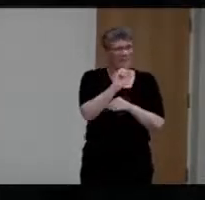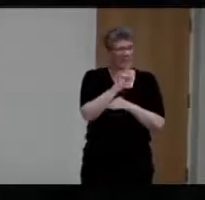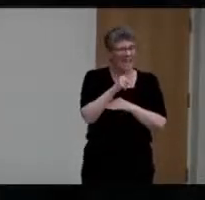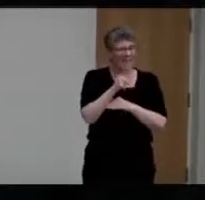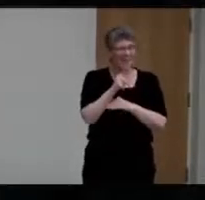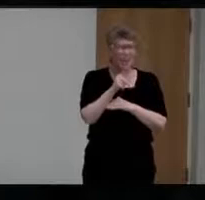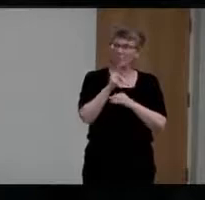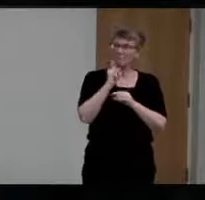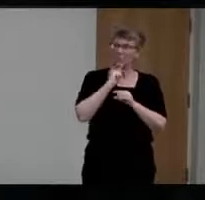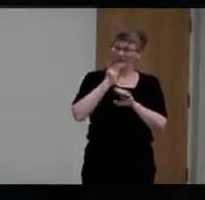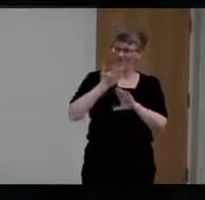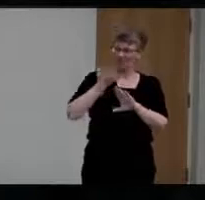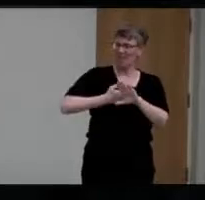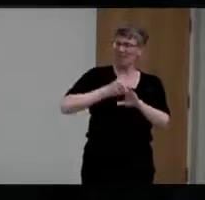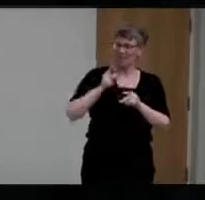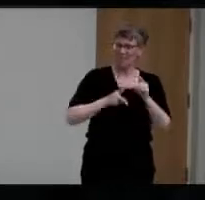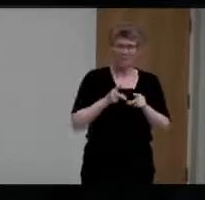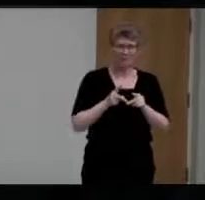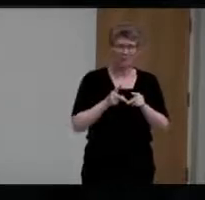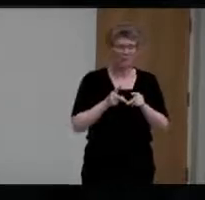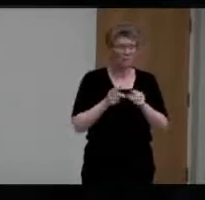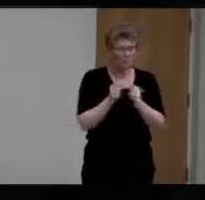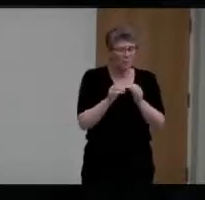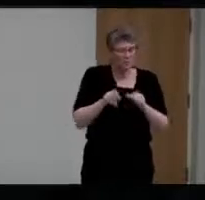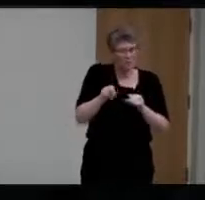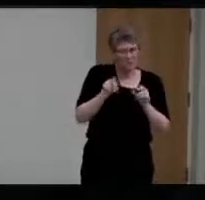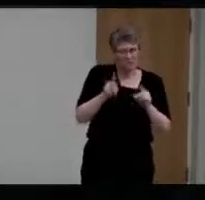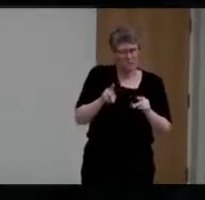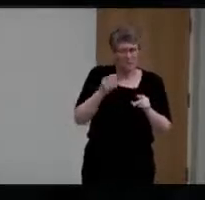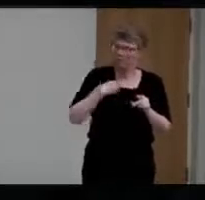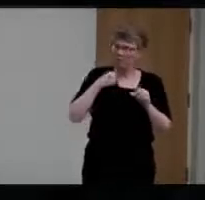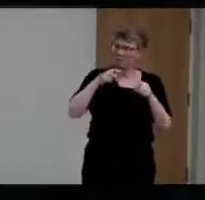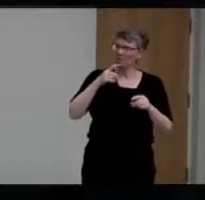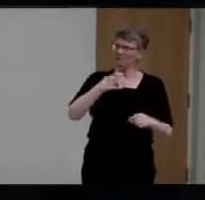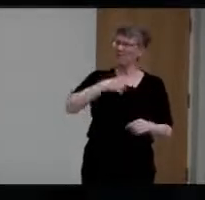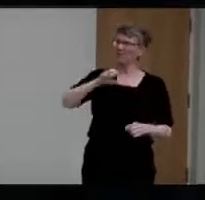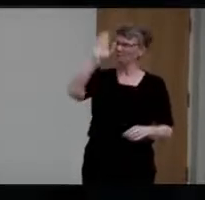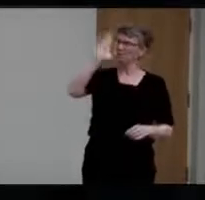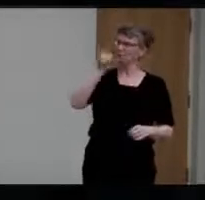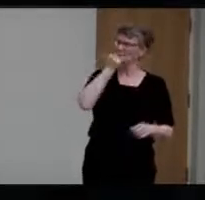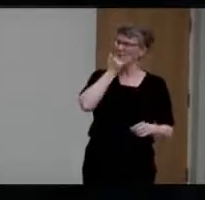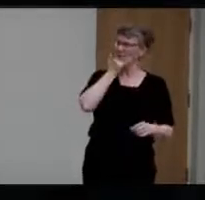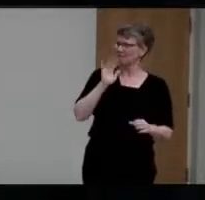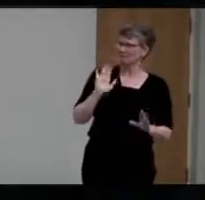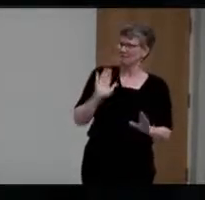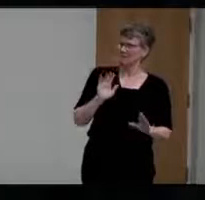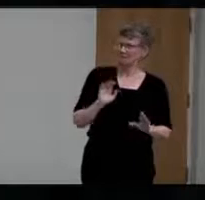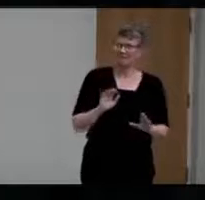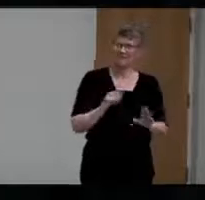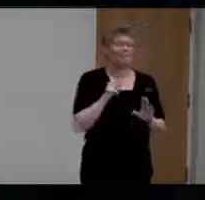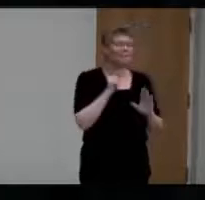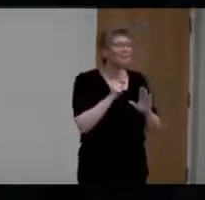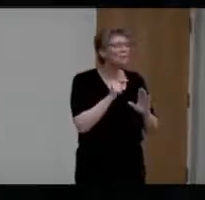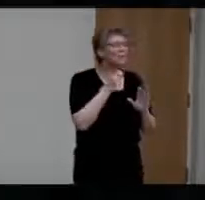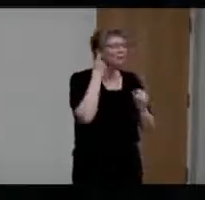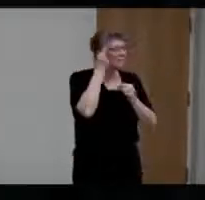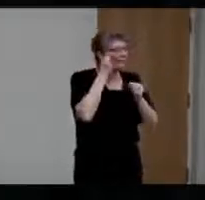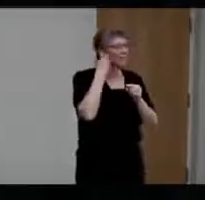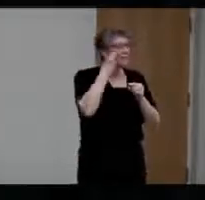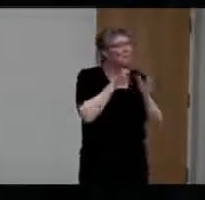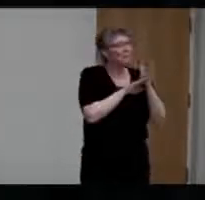recourse. And so the question is, are we orienting these platforms towards control,